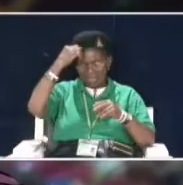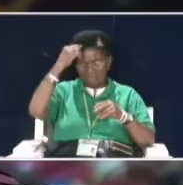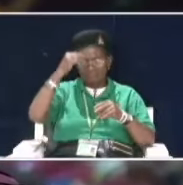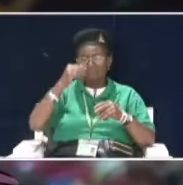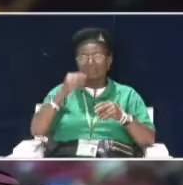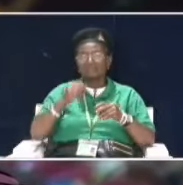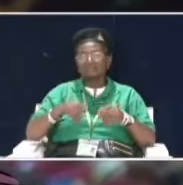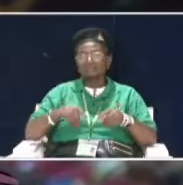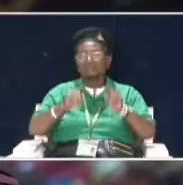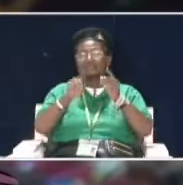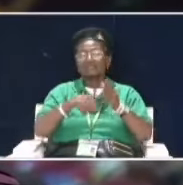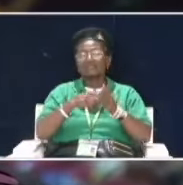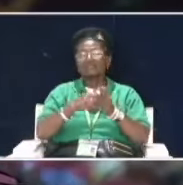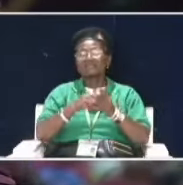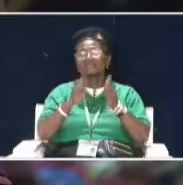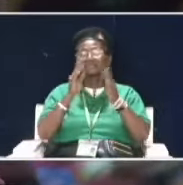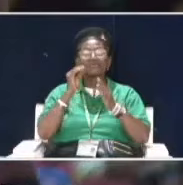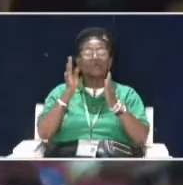during this Congress